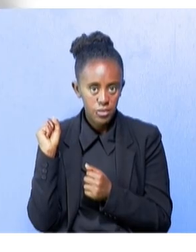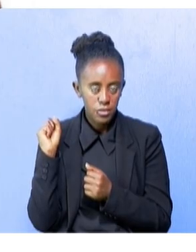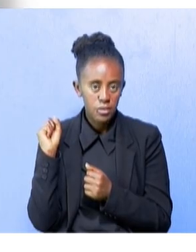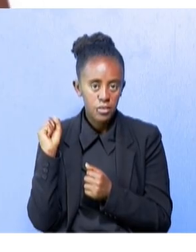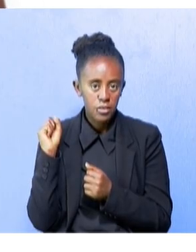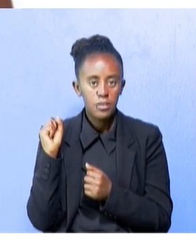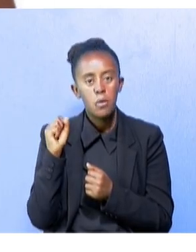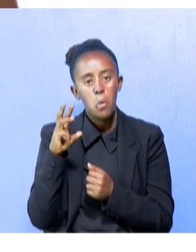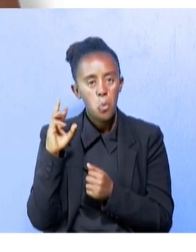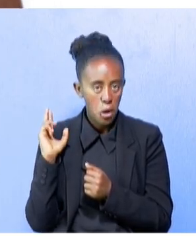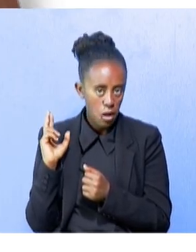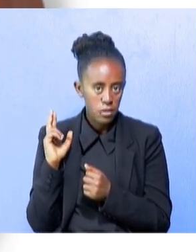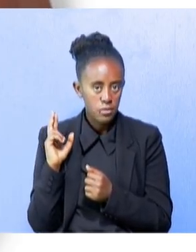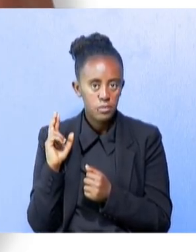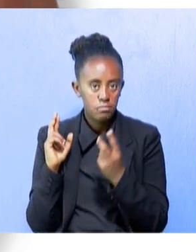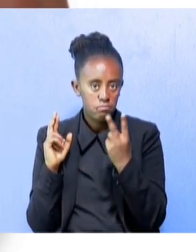or were